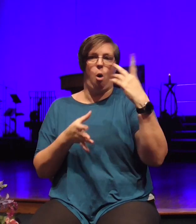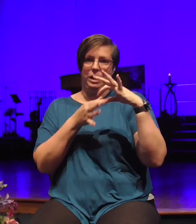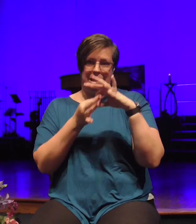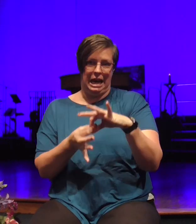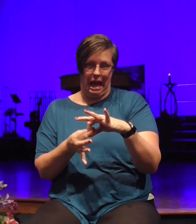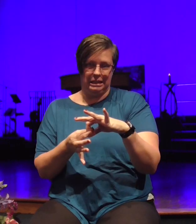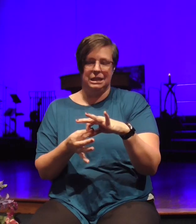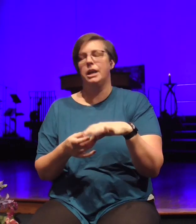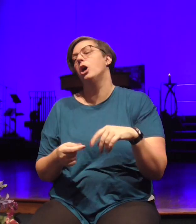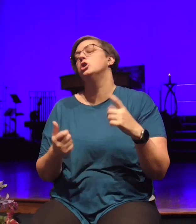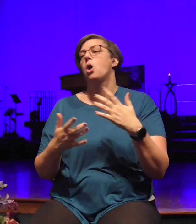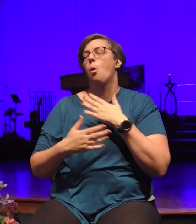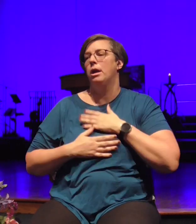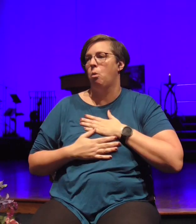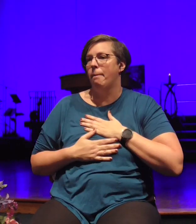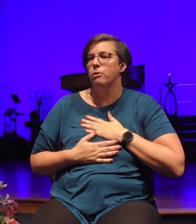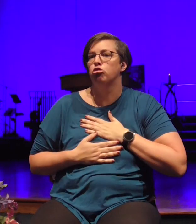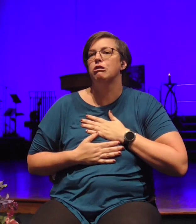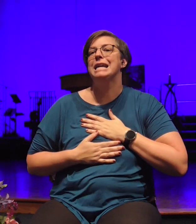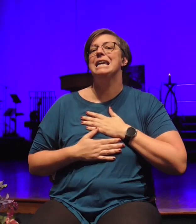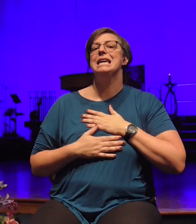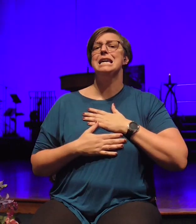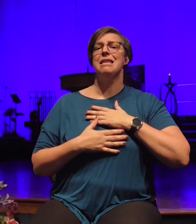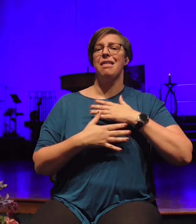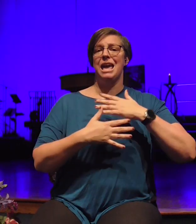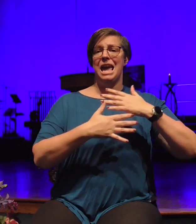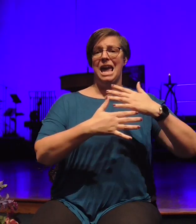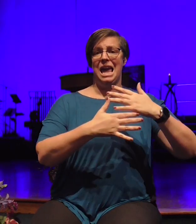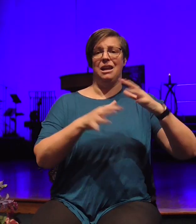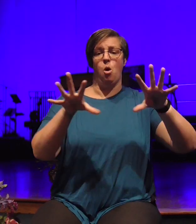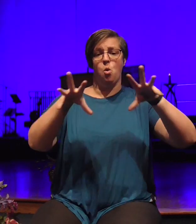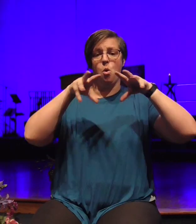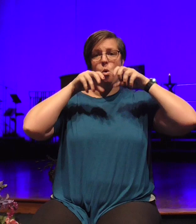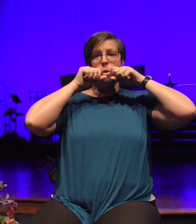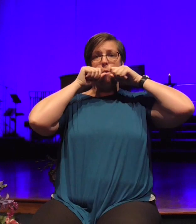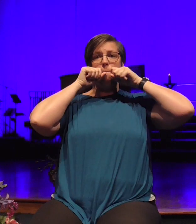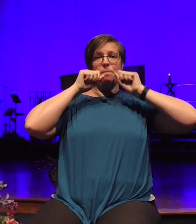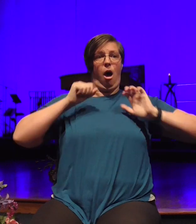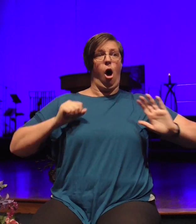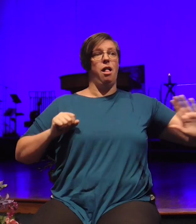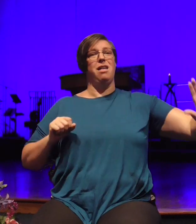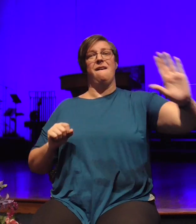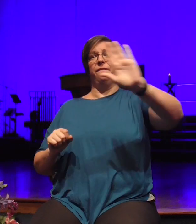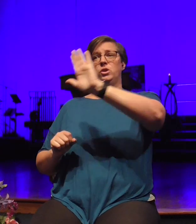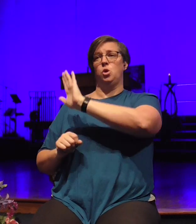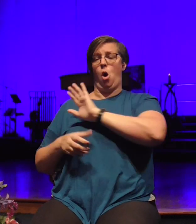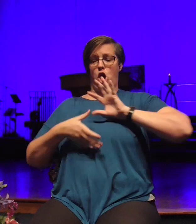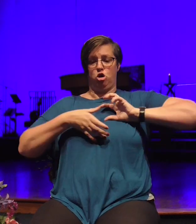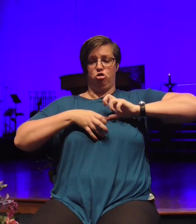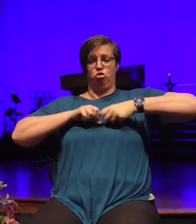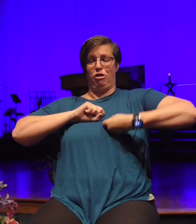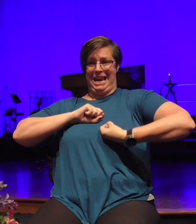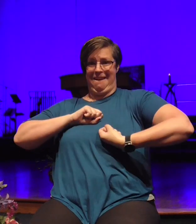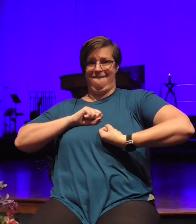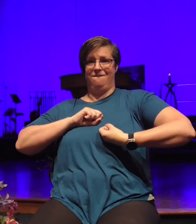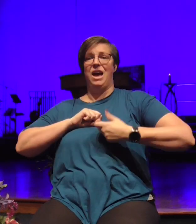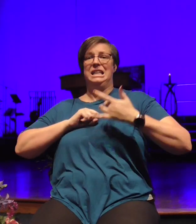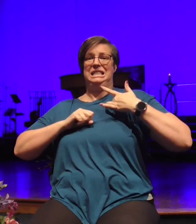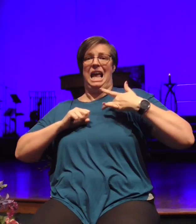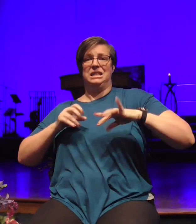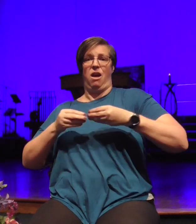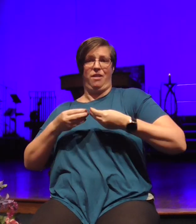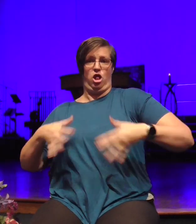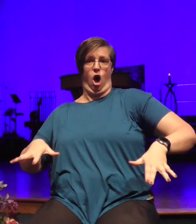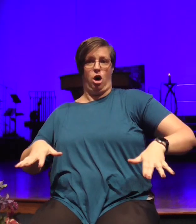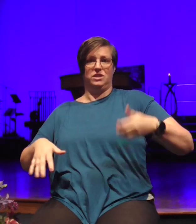breathe in any grief or sadness or sense of loss that exists for anyone experiencing